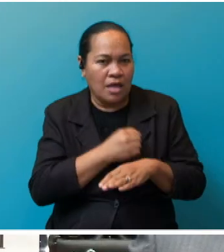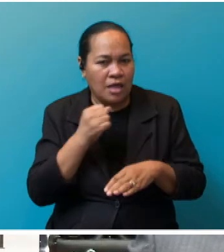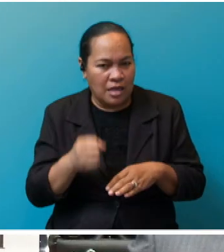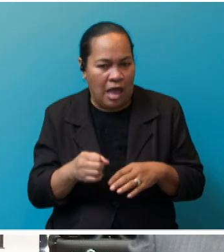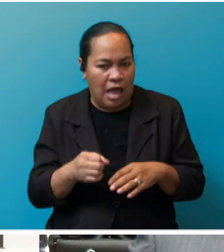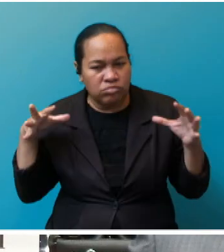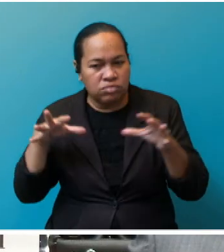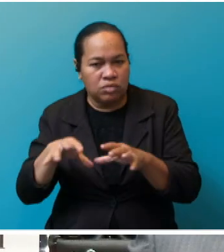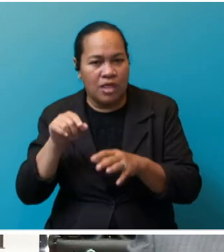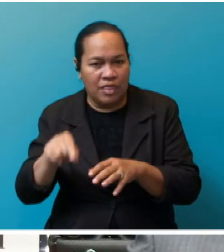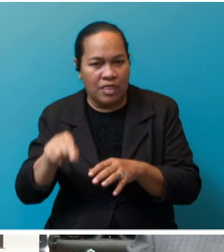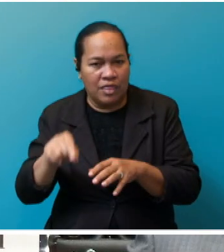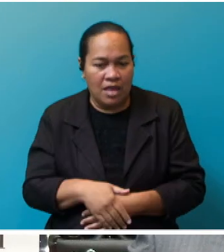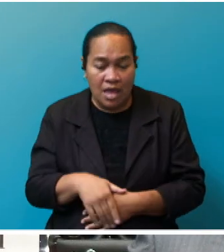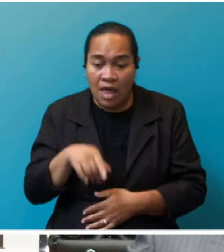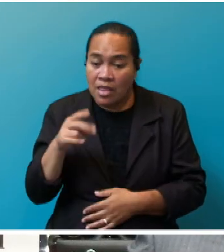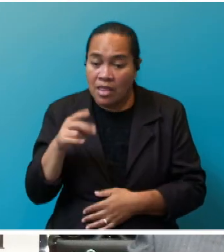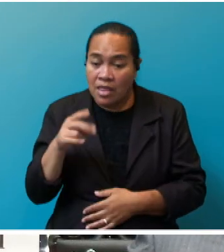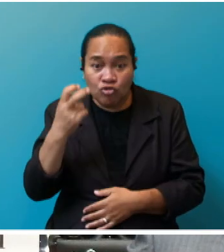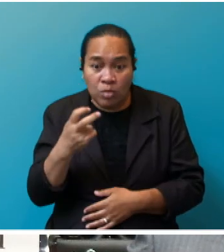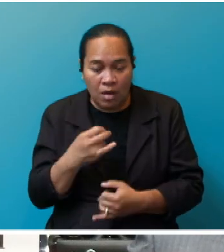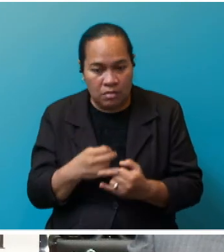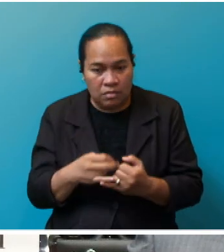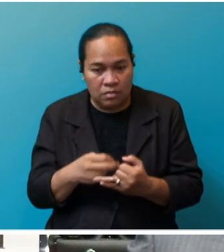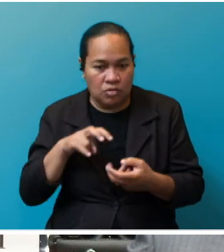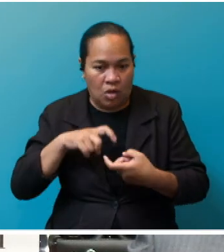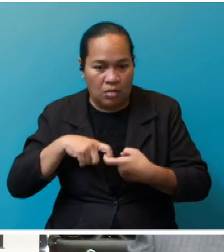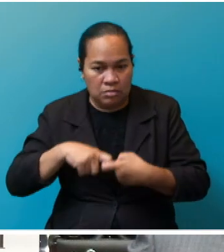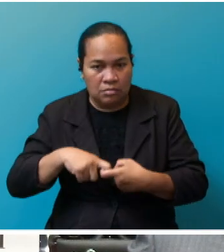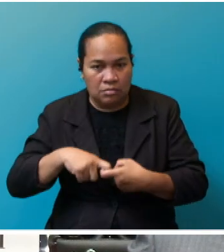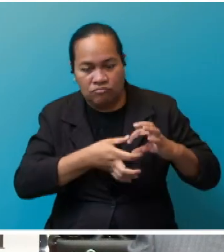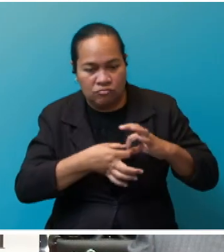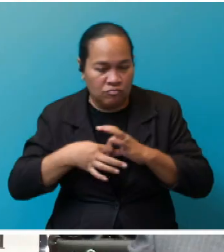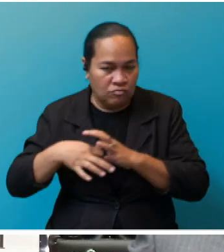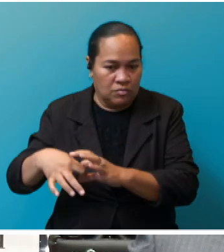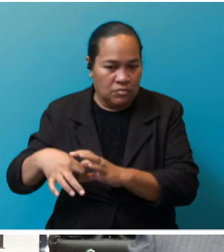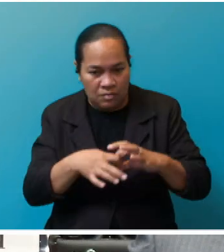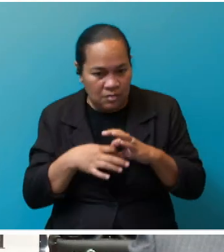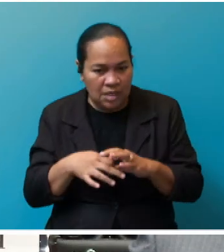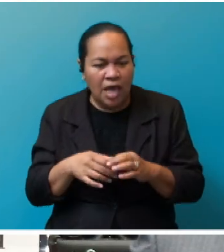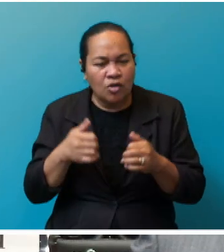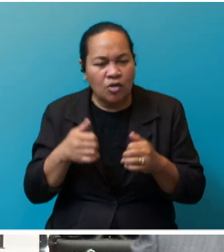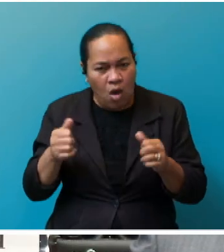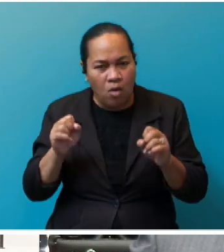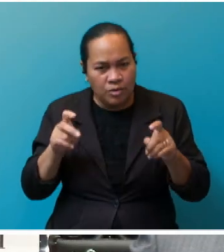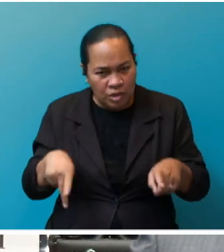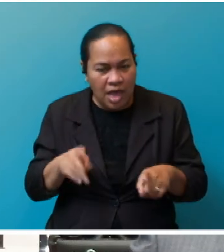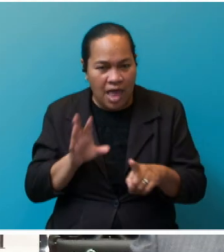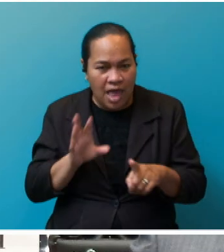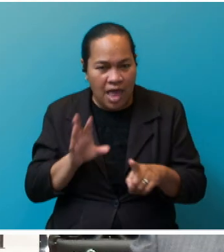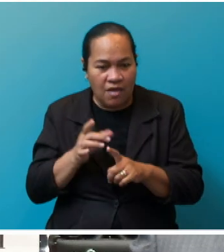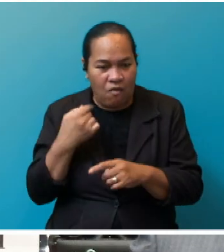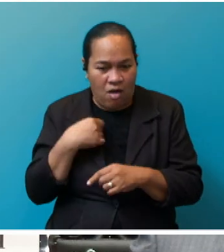tourism is not only an economic pillar, but a bridge of solidarity, culture, and opportunity for a region. Fiji, Honourable Speaker,